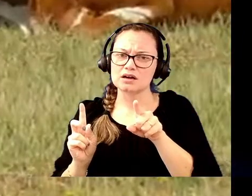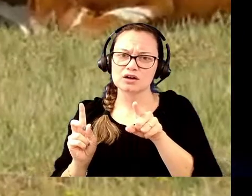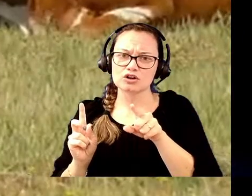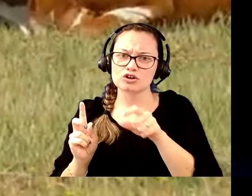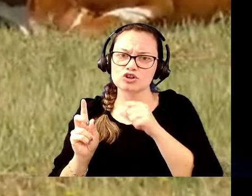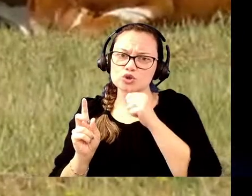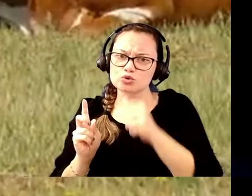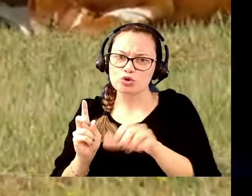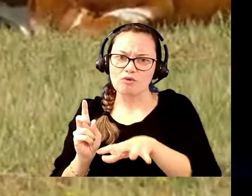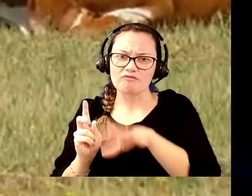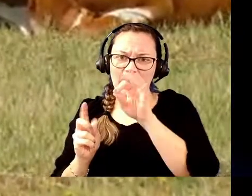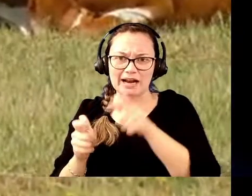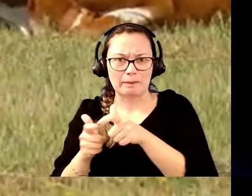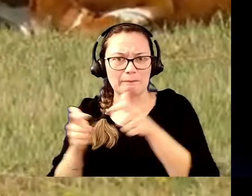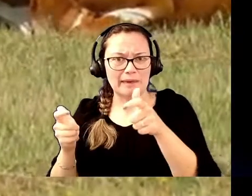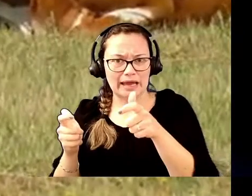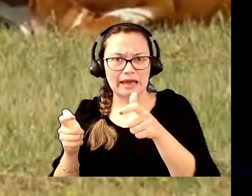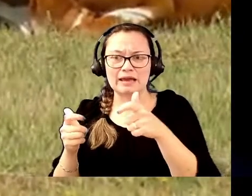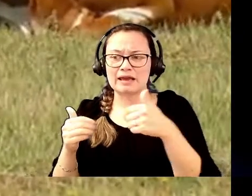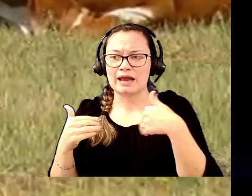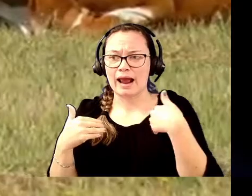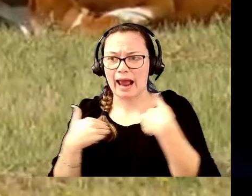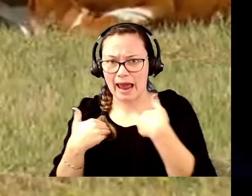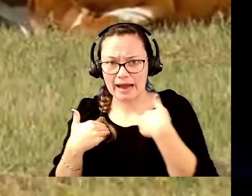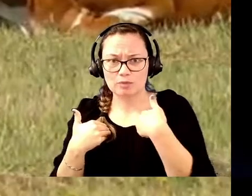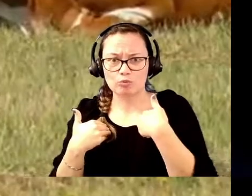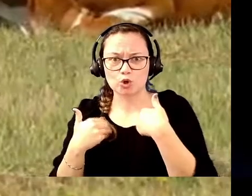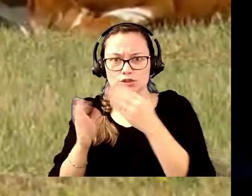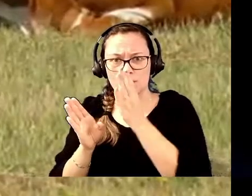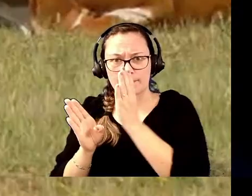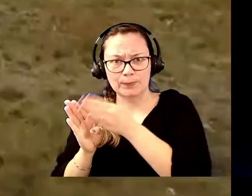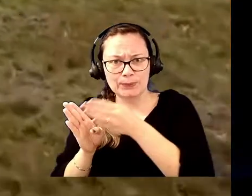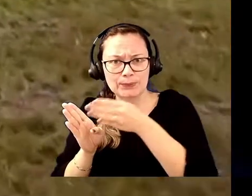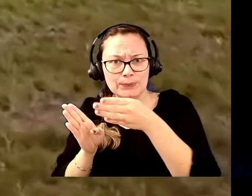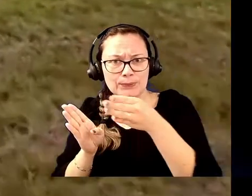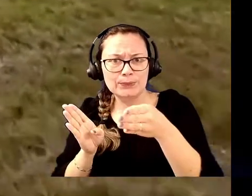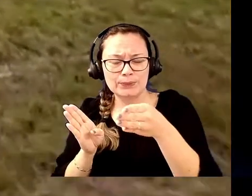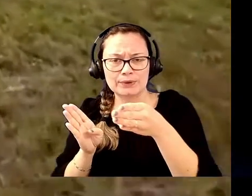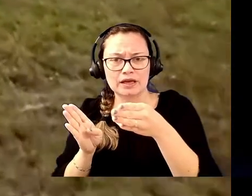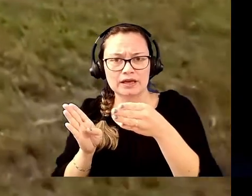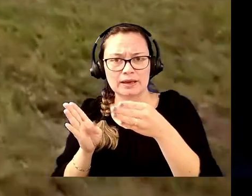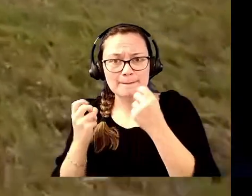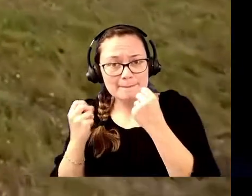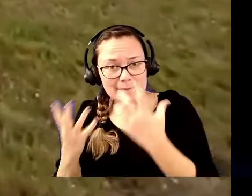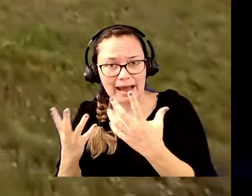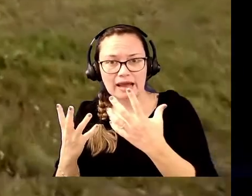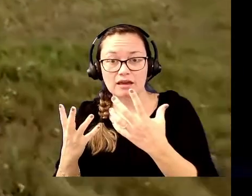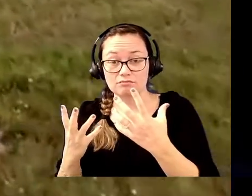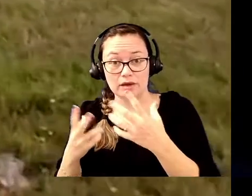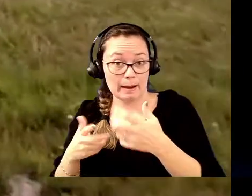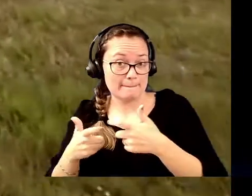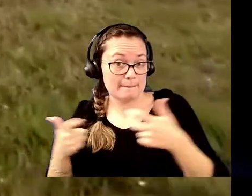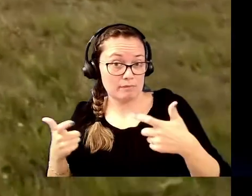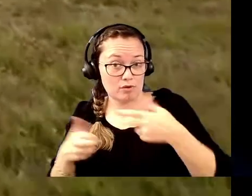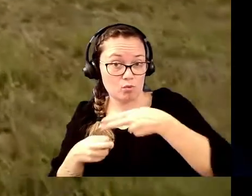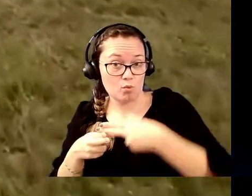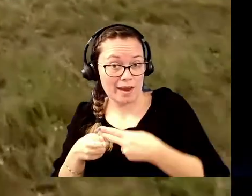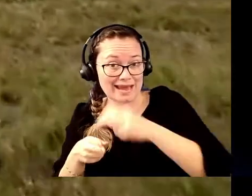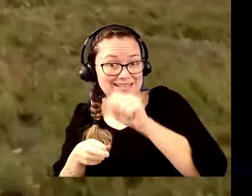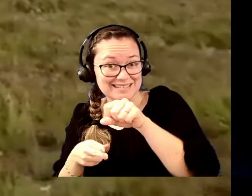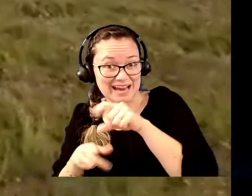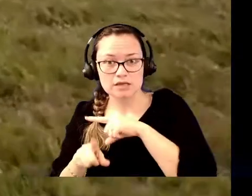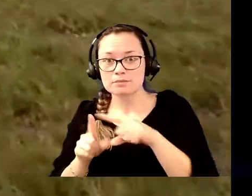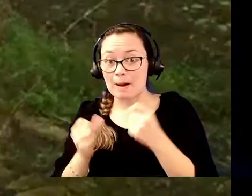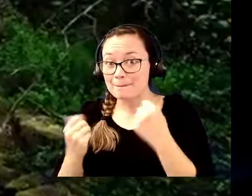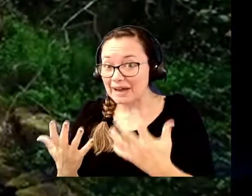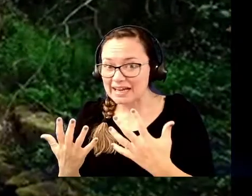large herbivore. They're not stacked, next to each other. They're not just lined up next to each other where we could grab one every cubic meter that we